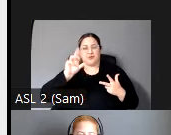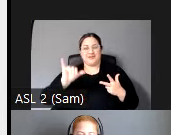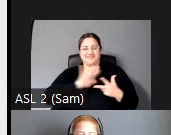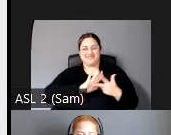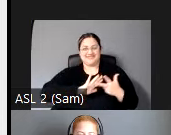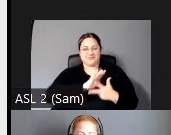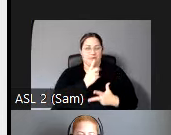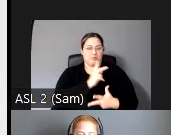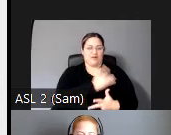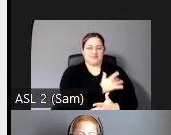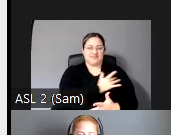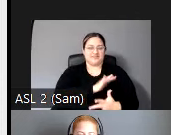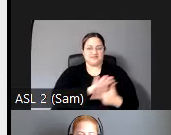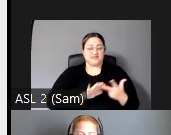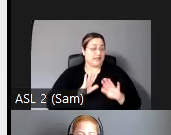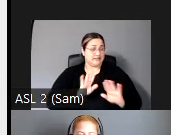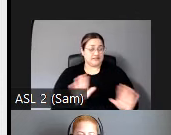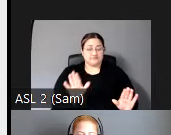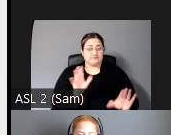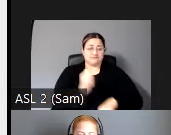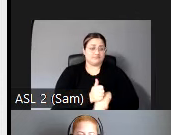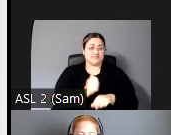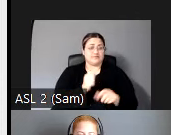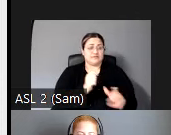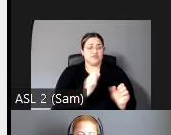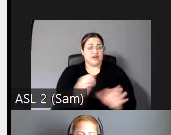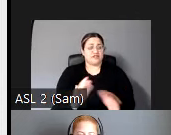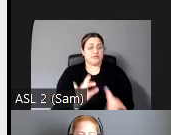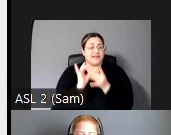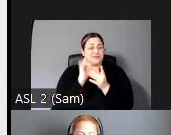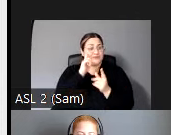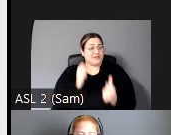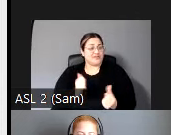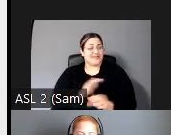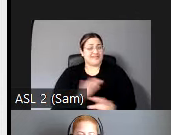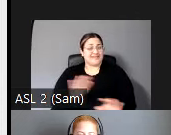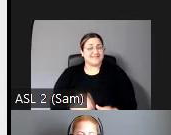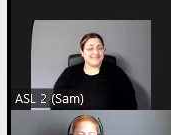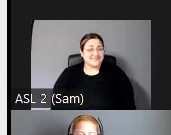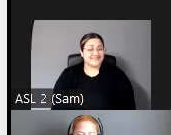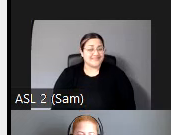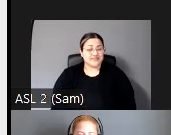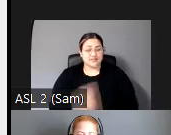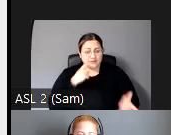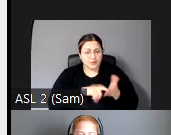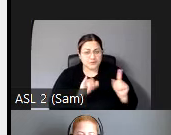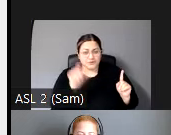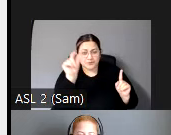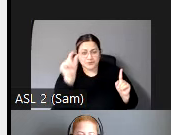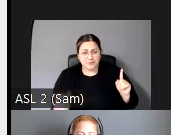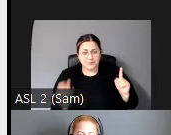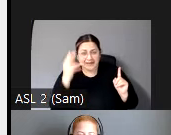that should set you back on your heels a little bit. And then please note all of the other no's. The only thing that we have is